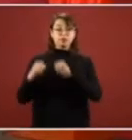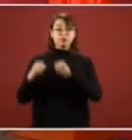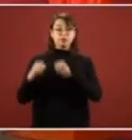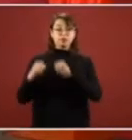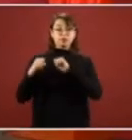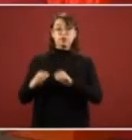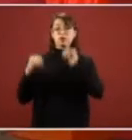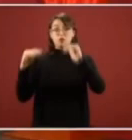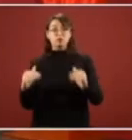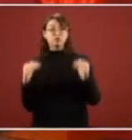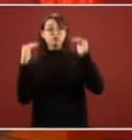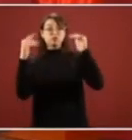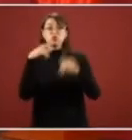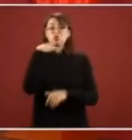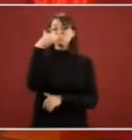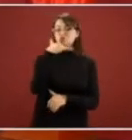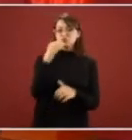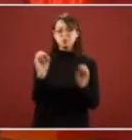the top.